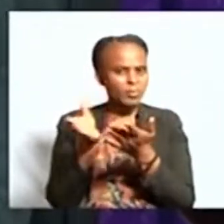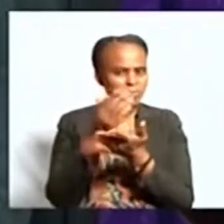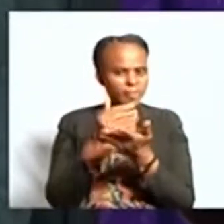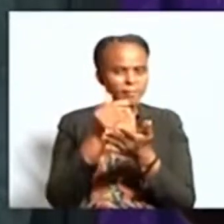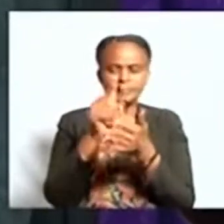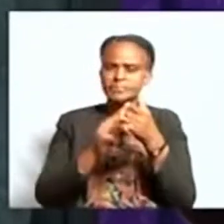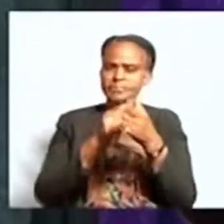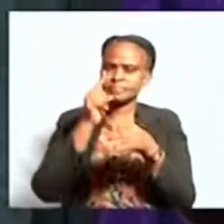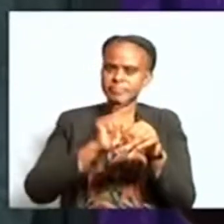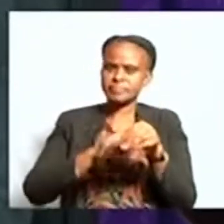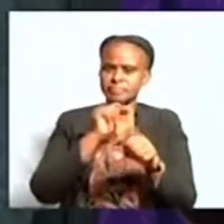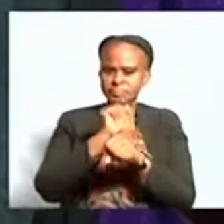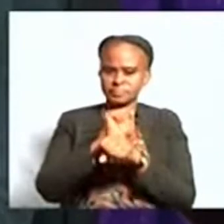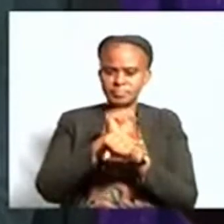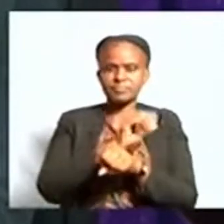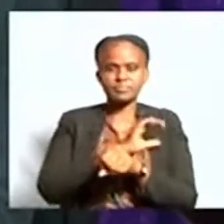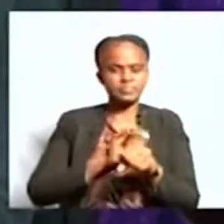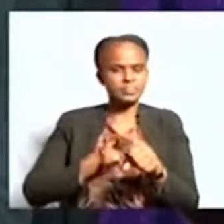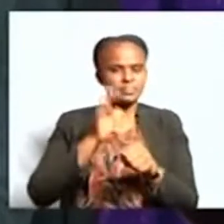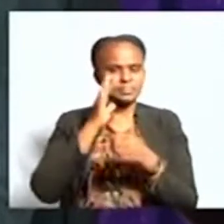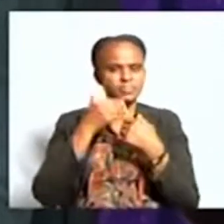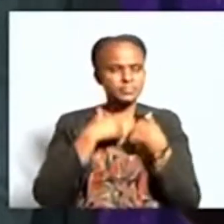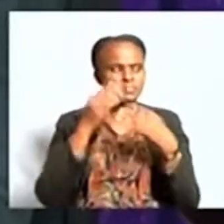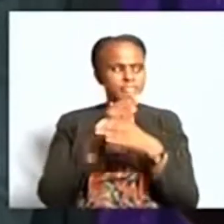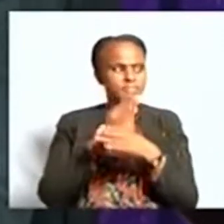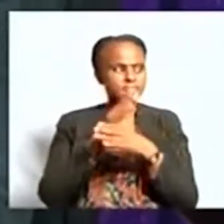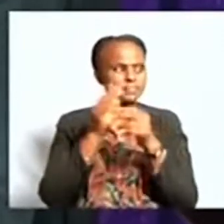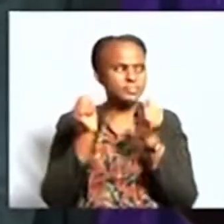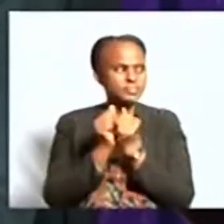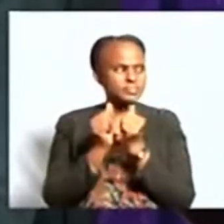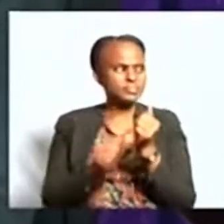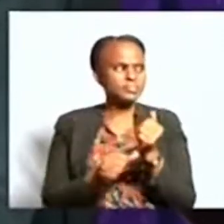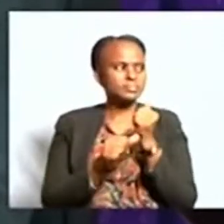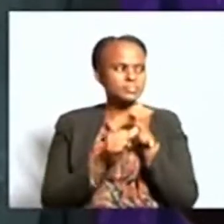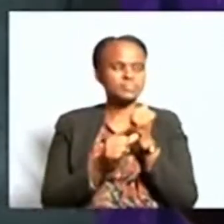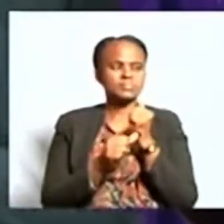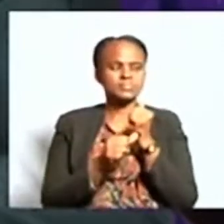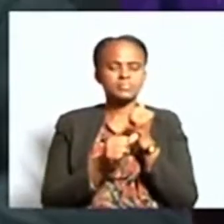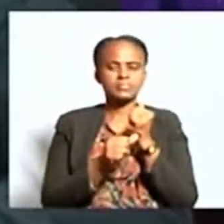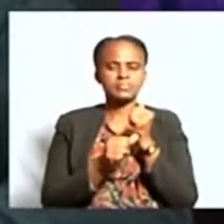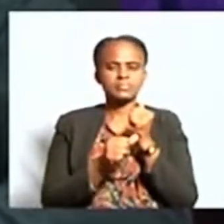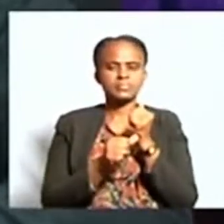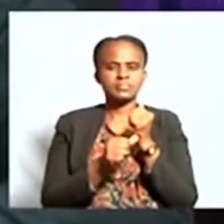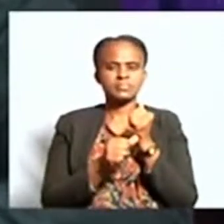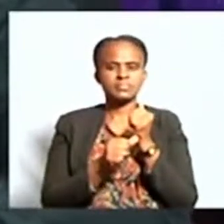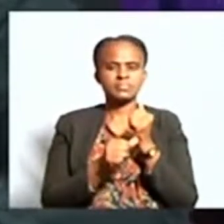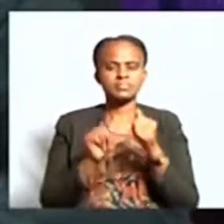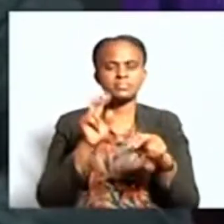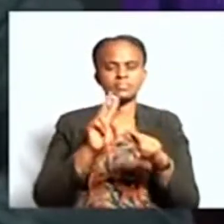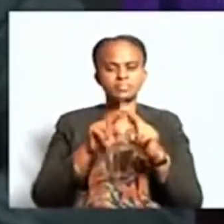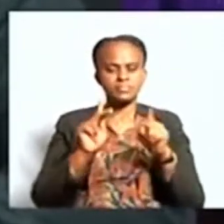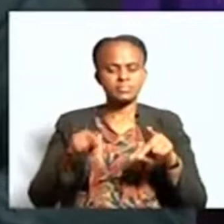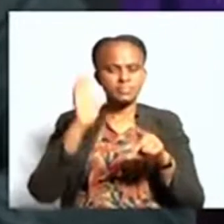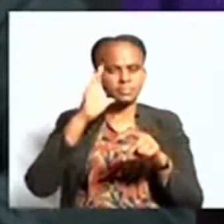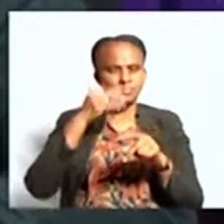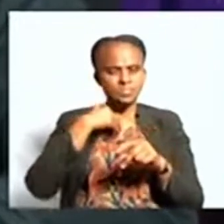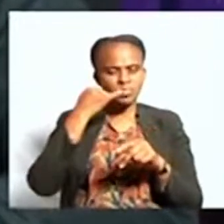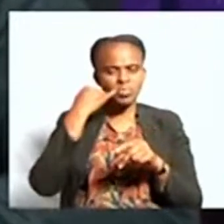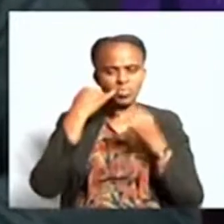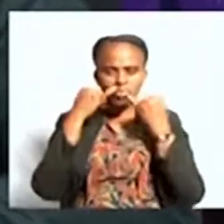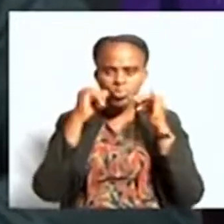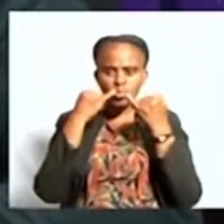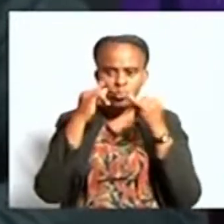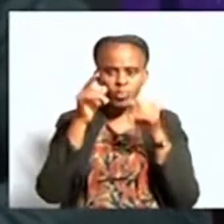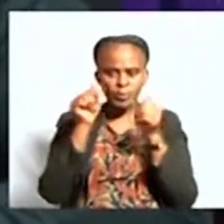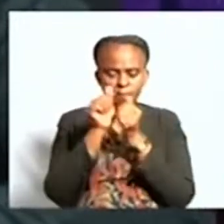next time the operators will transact with the agency. Chair, there will be an update on that particular